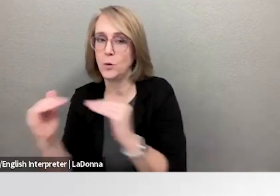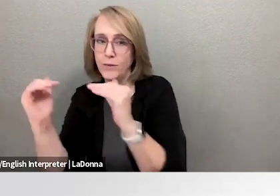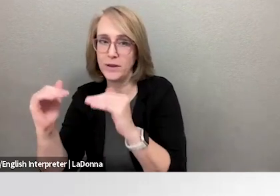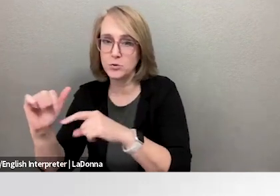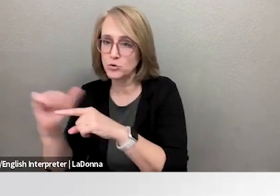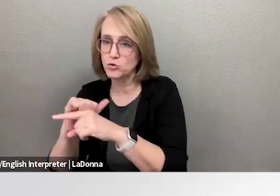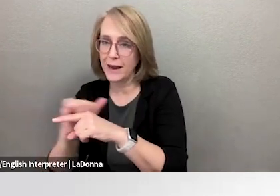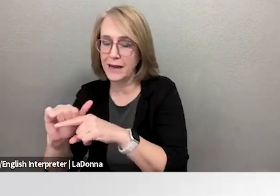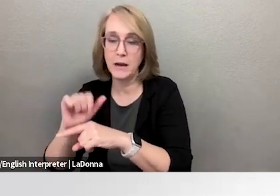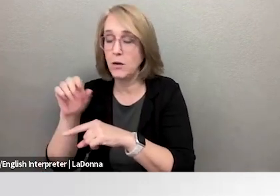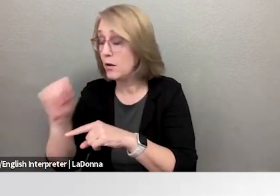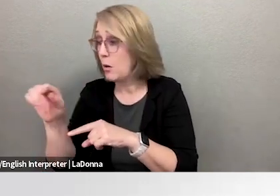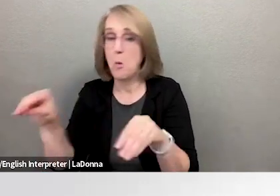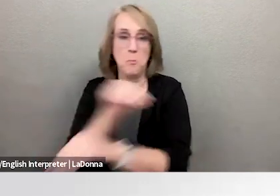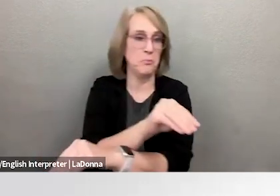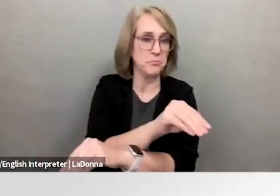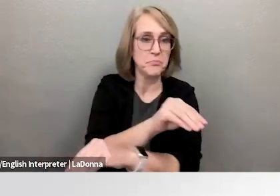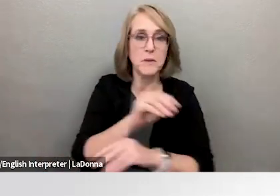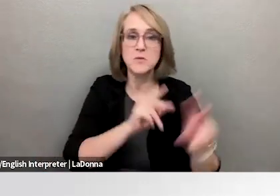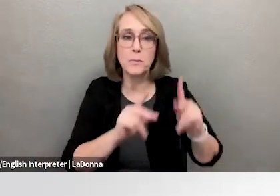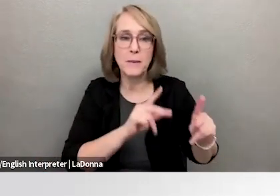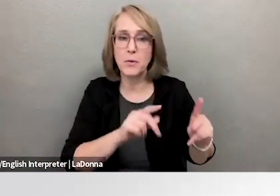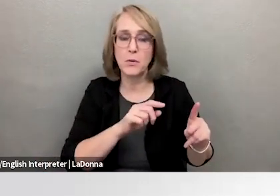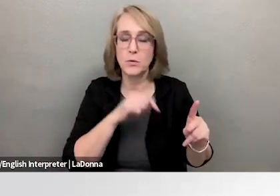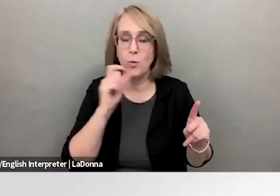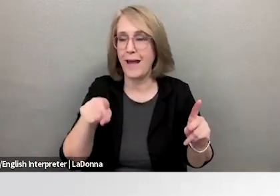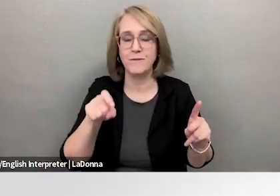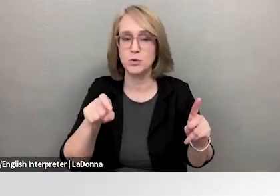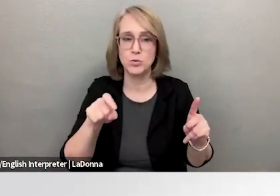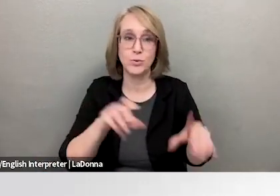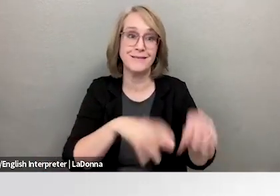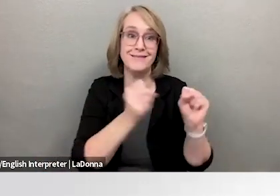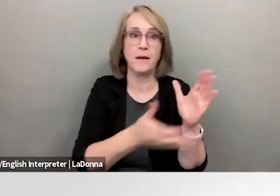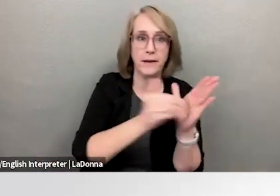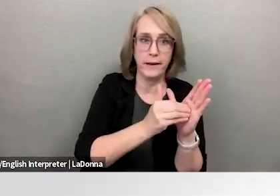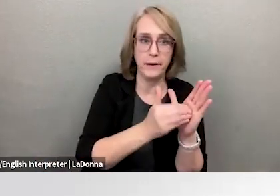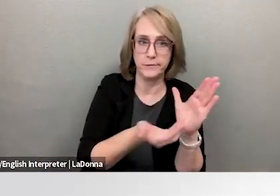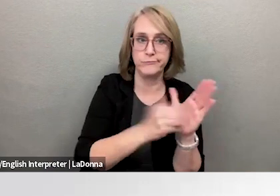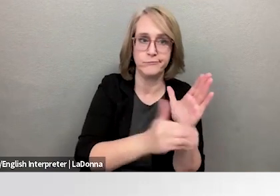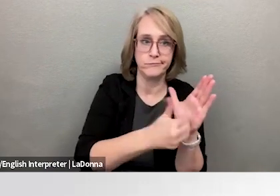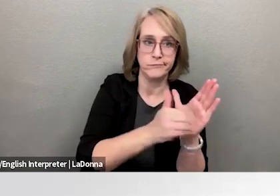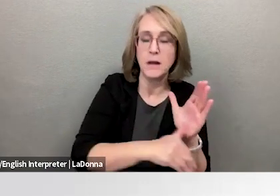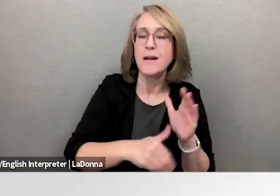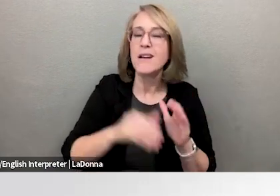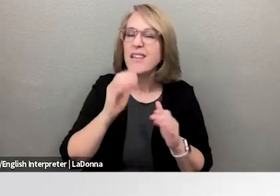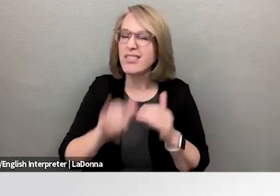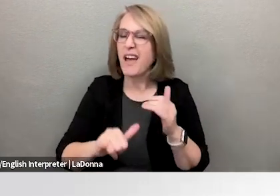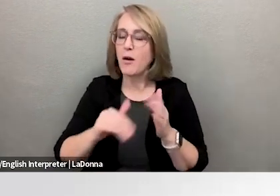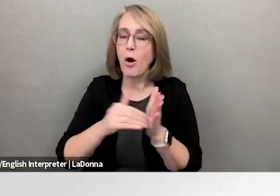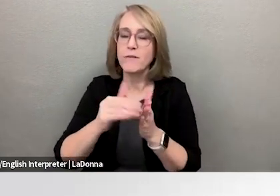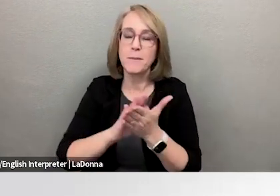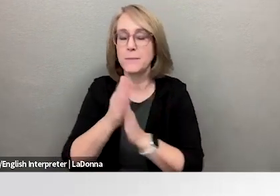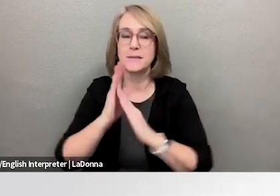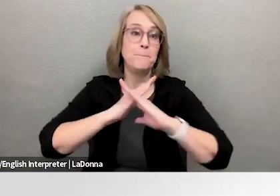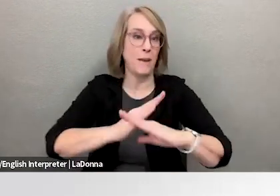our certification, that people don't have to take that. So it's really trying to eliminate some of the barriers that